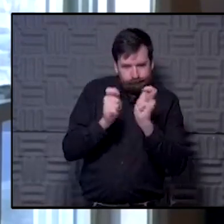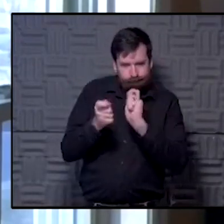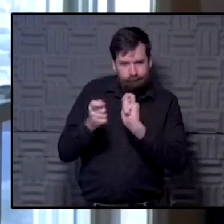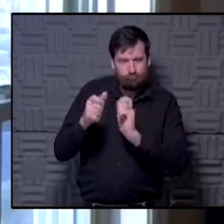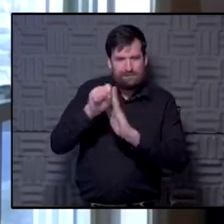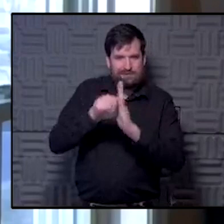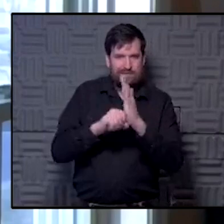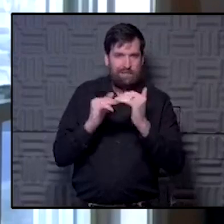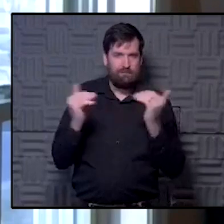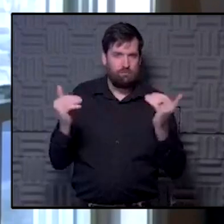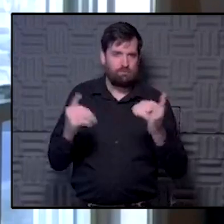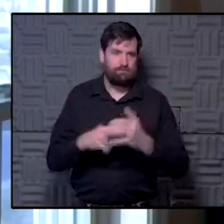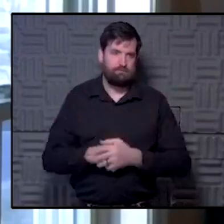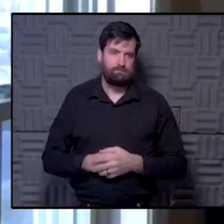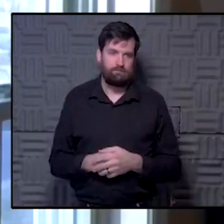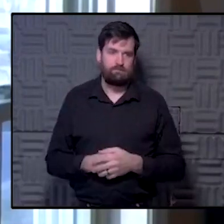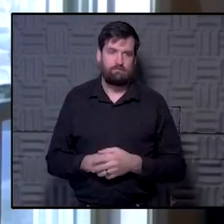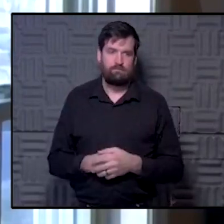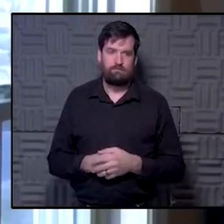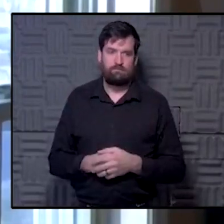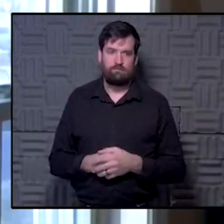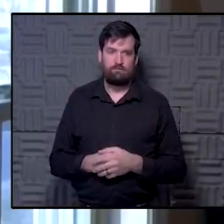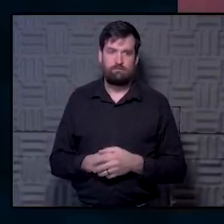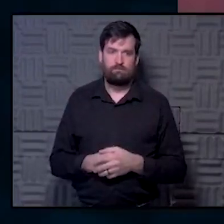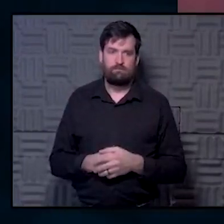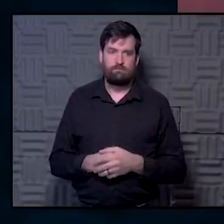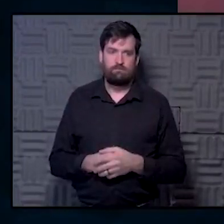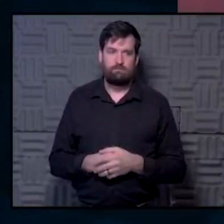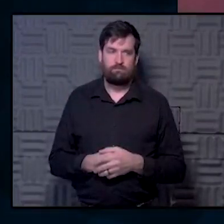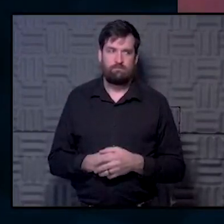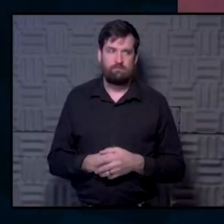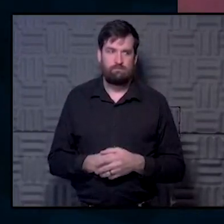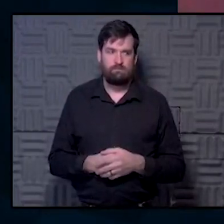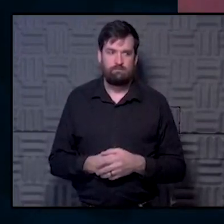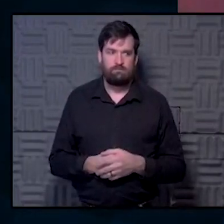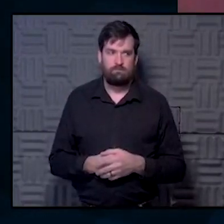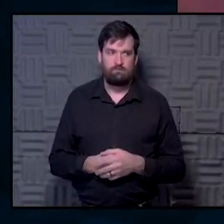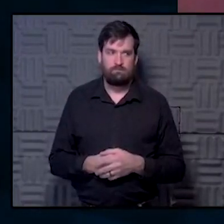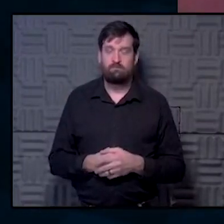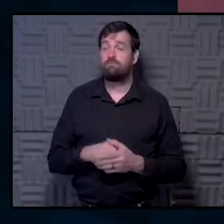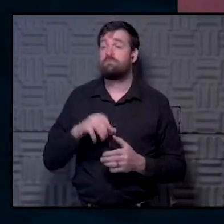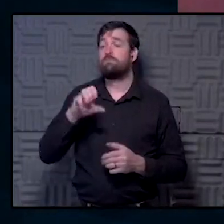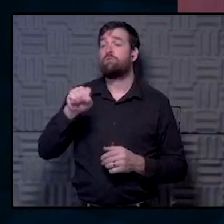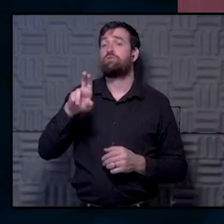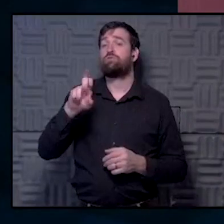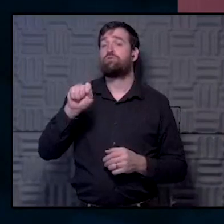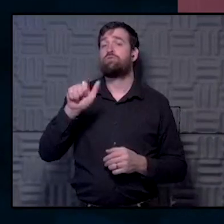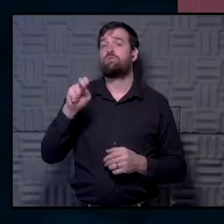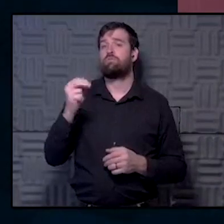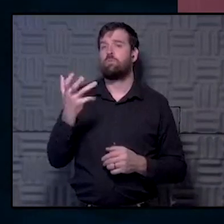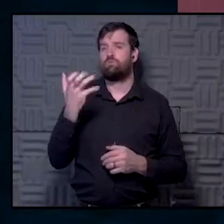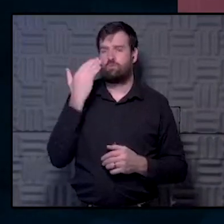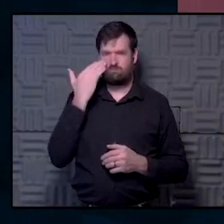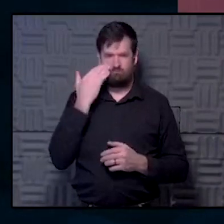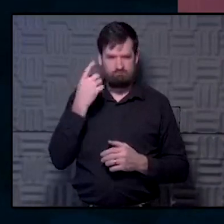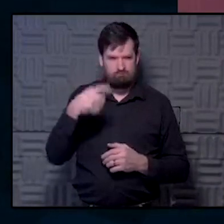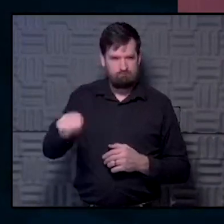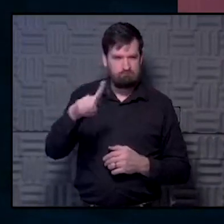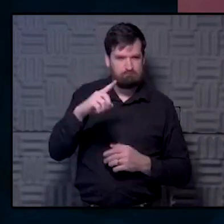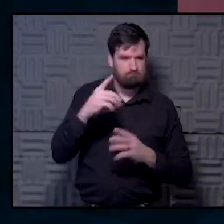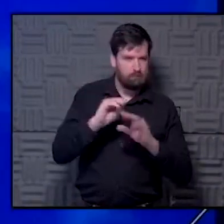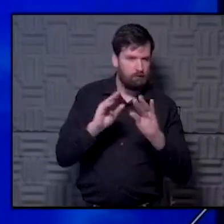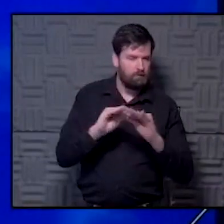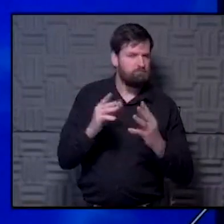based on any number of factors. Susan wants to know if doctors could clarify. I'm not